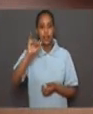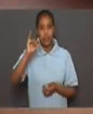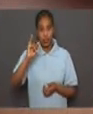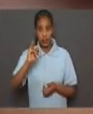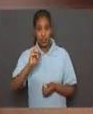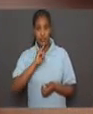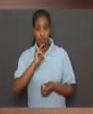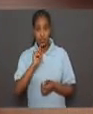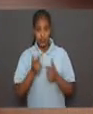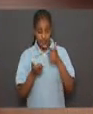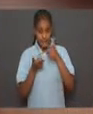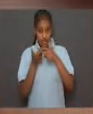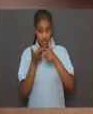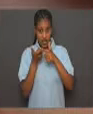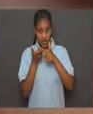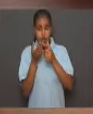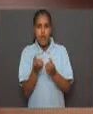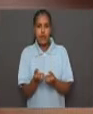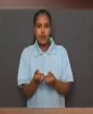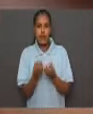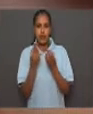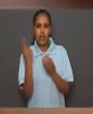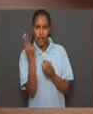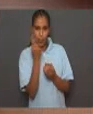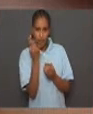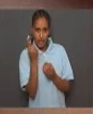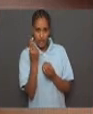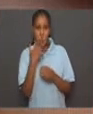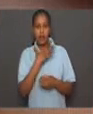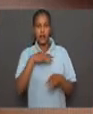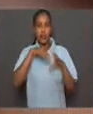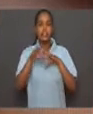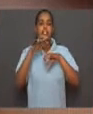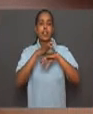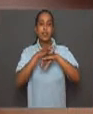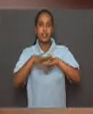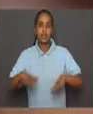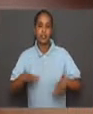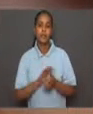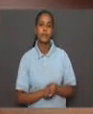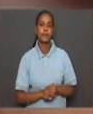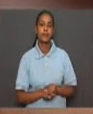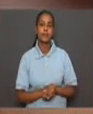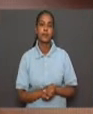Silicon is the second most abundant element in the Earth's crust.